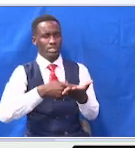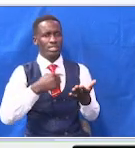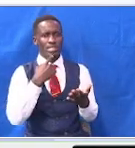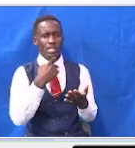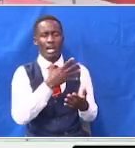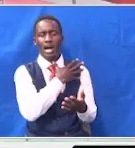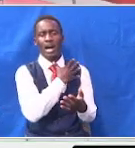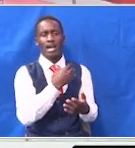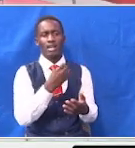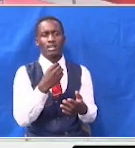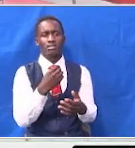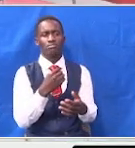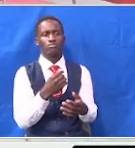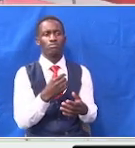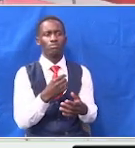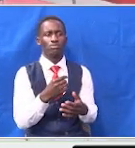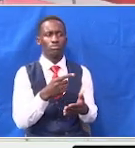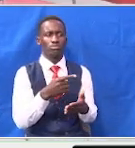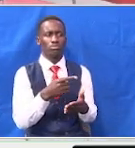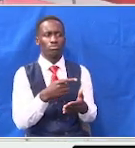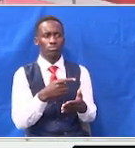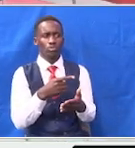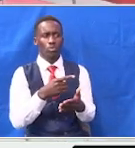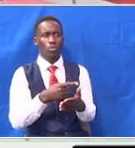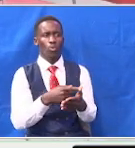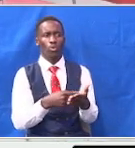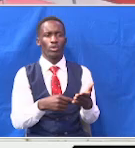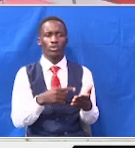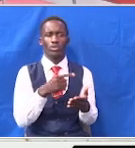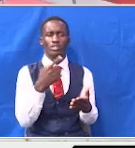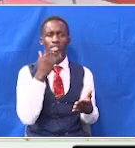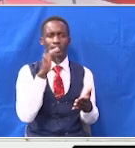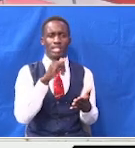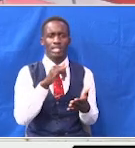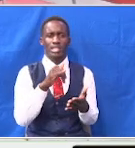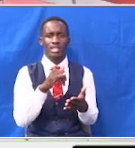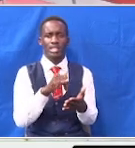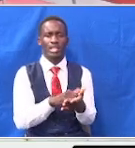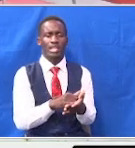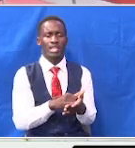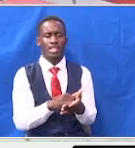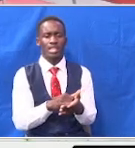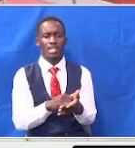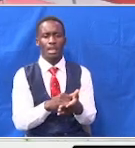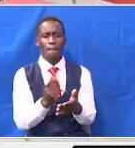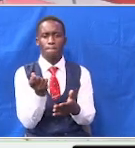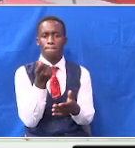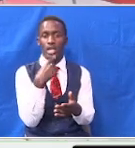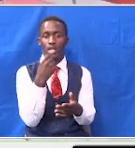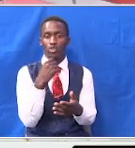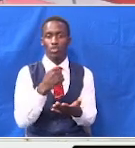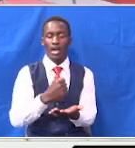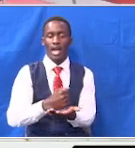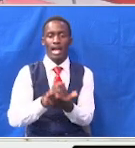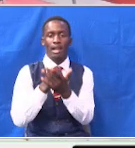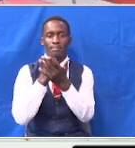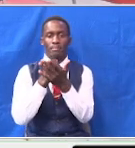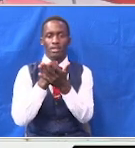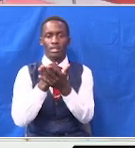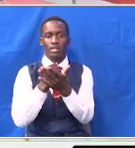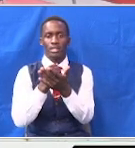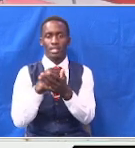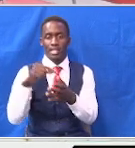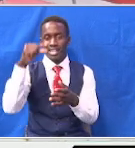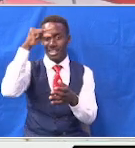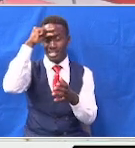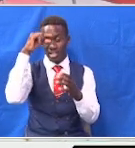here, to jump in, what would you prescribe as the medicine to fix the government's communication problem, as you call